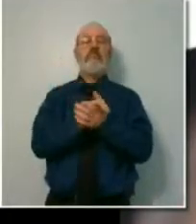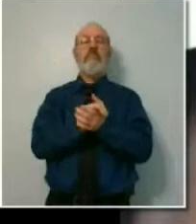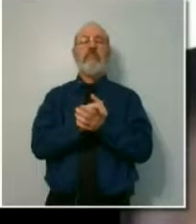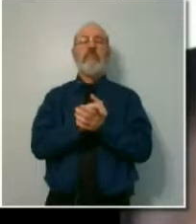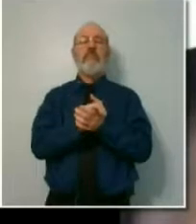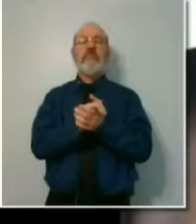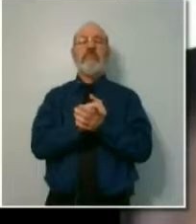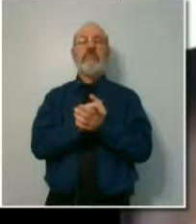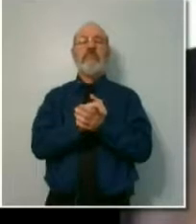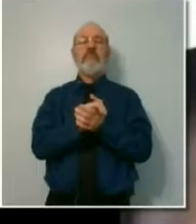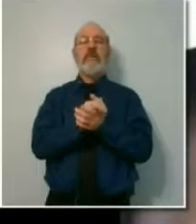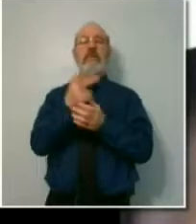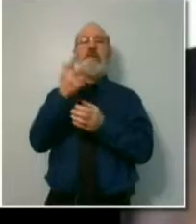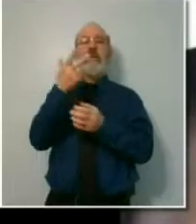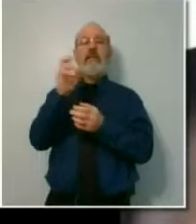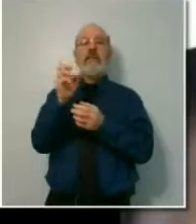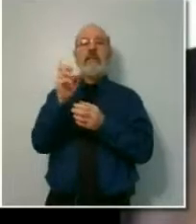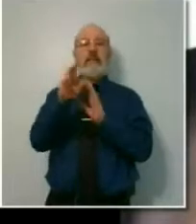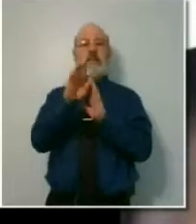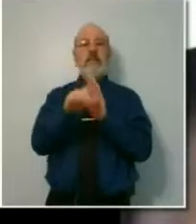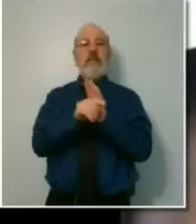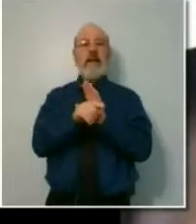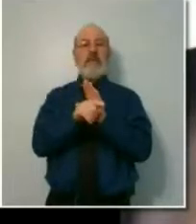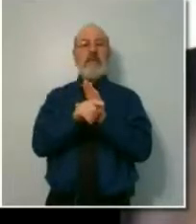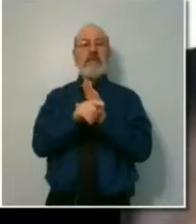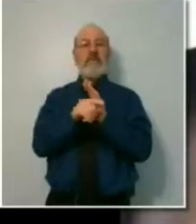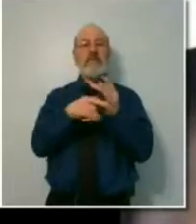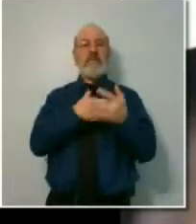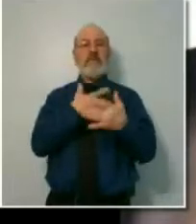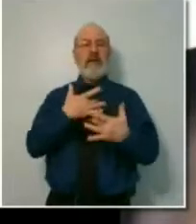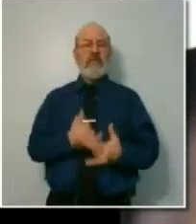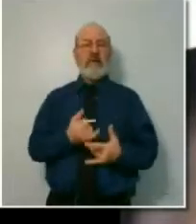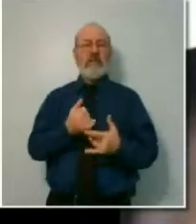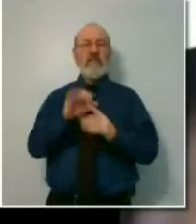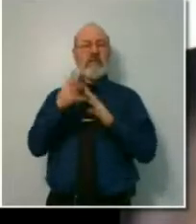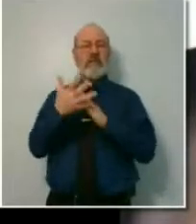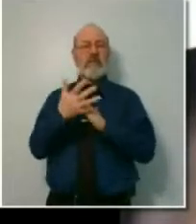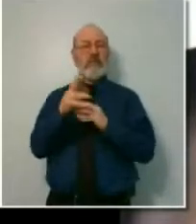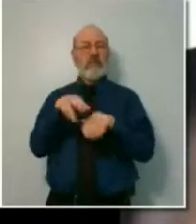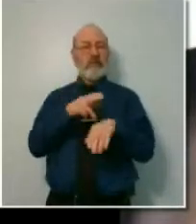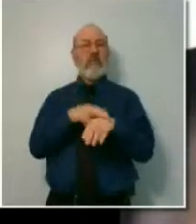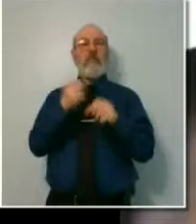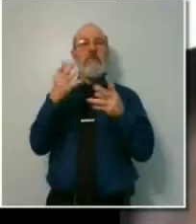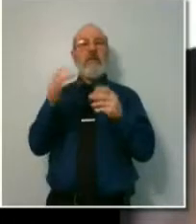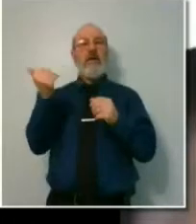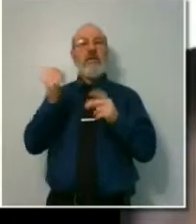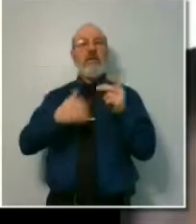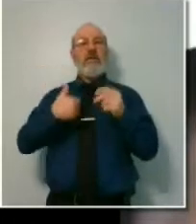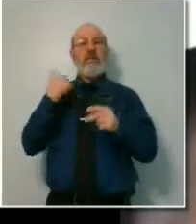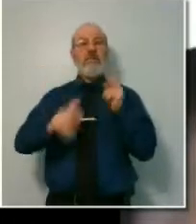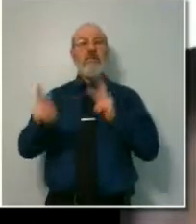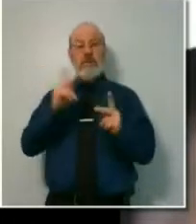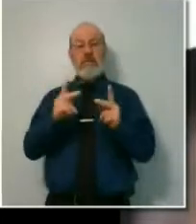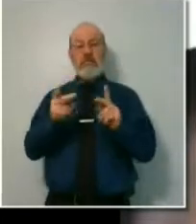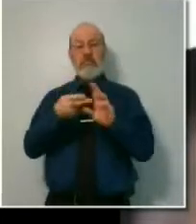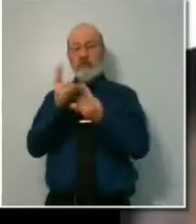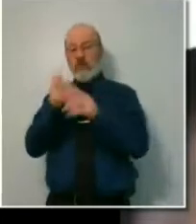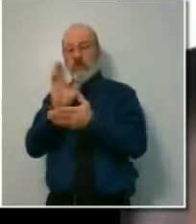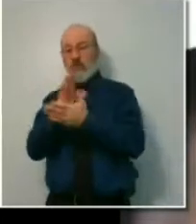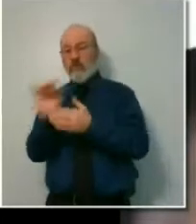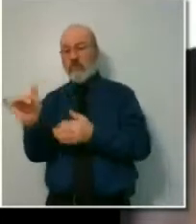Guy Guy's background is really heartbreaking, but his situation is not uncommon. There are many other young people in our community who have dropped out of school for similar